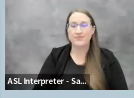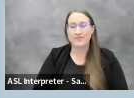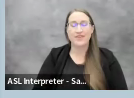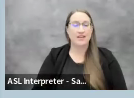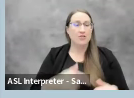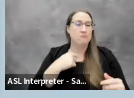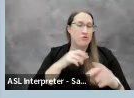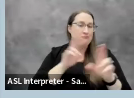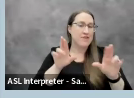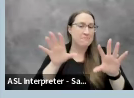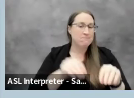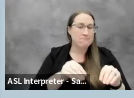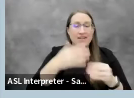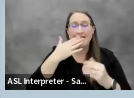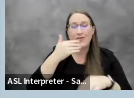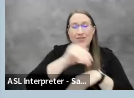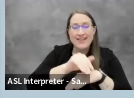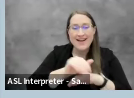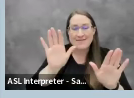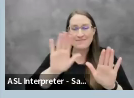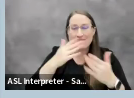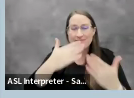Everyone have a good evening. Thanks again.